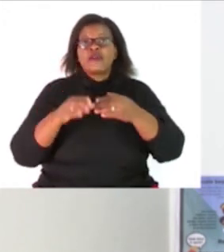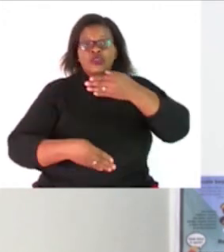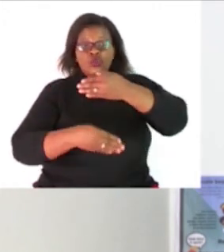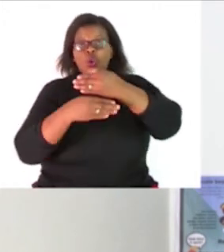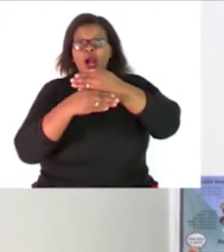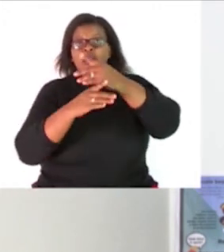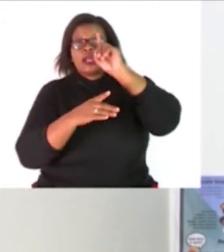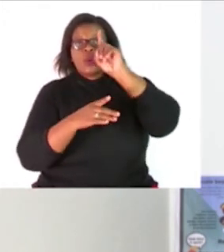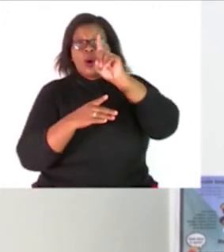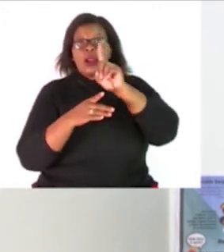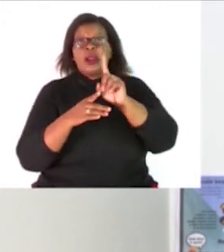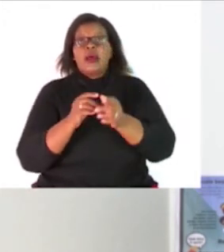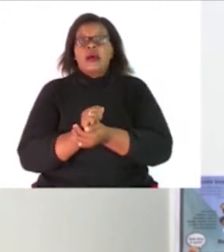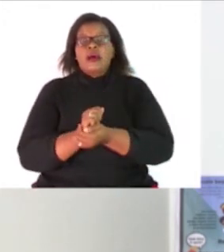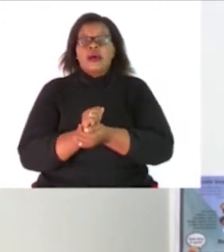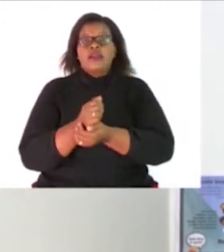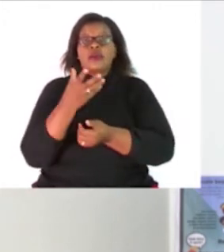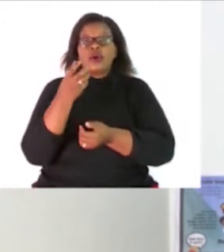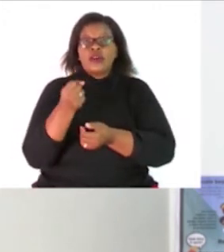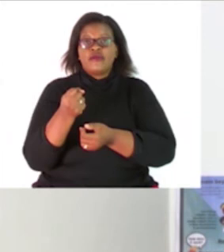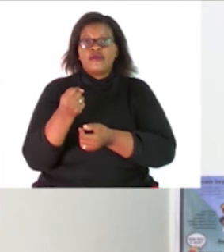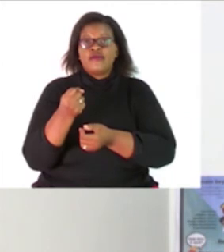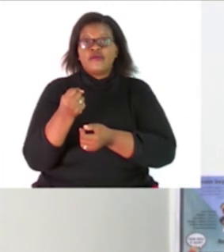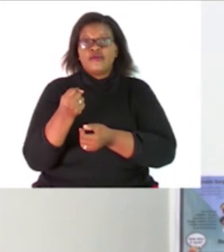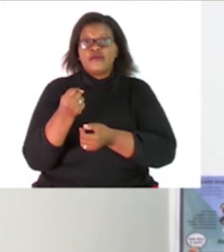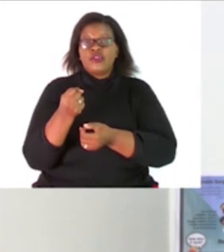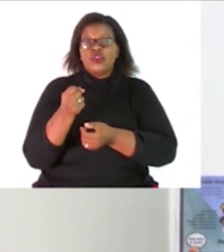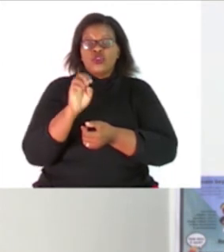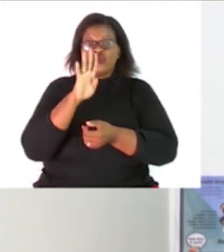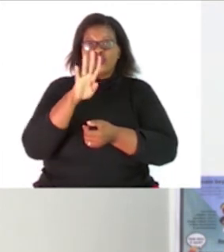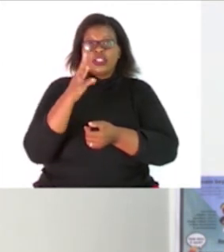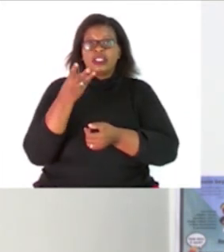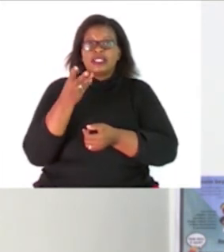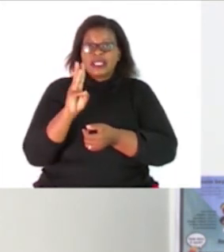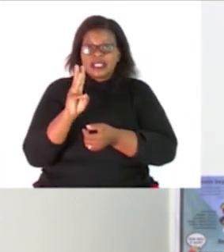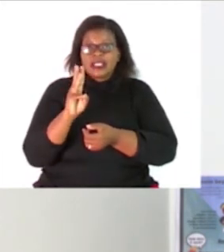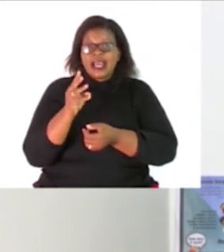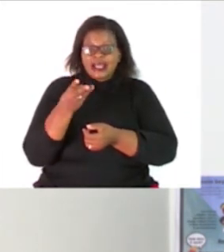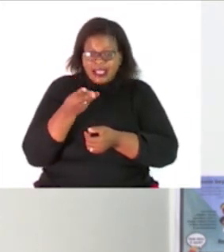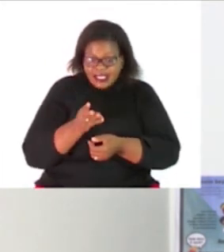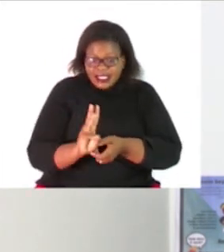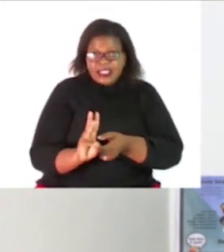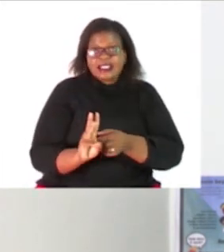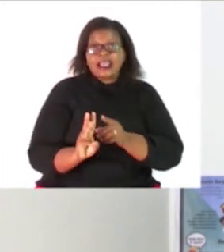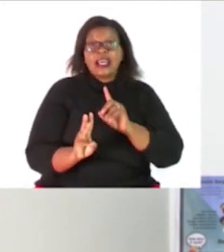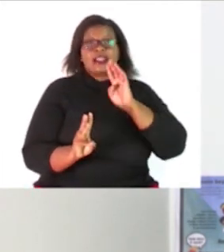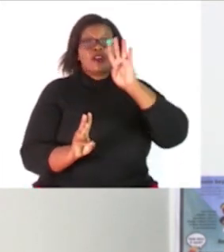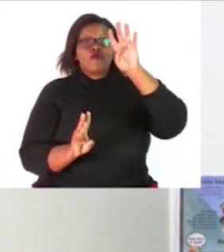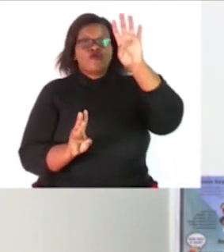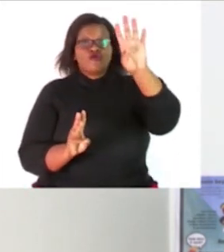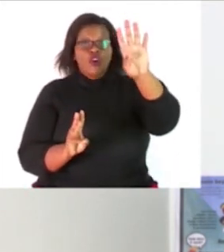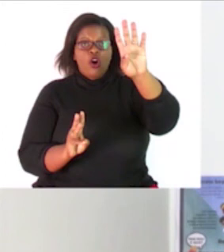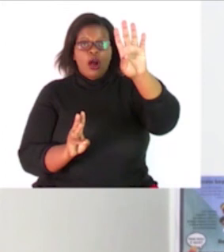1 here. And then we can get 46. We are not writing the 46 in full, but we